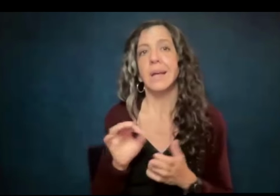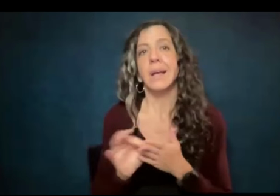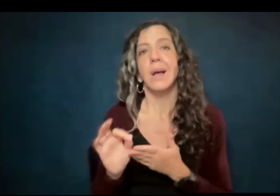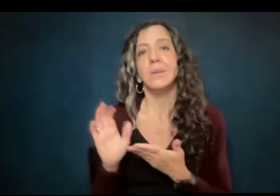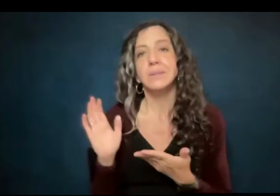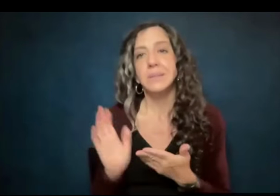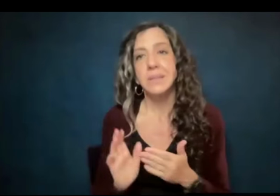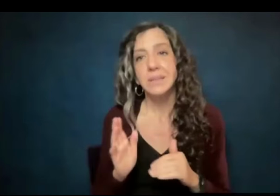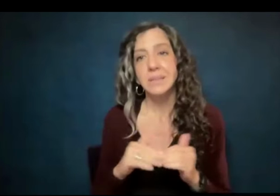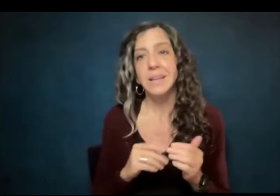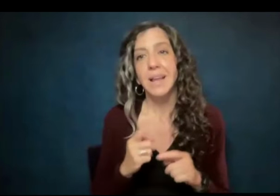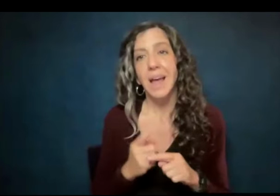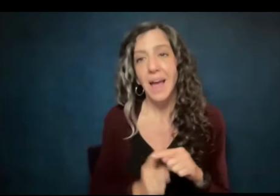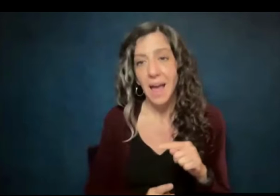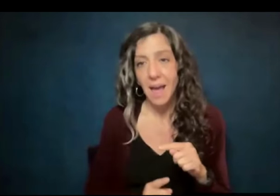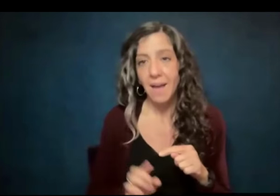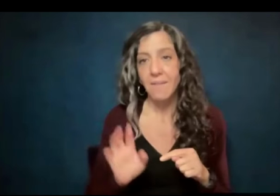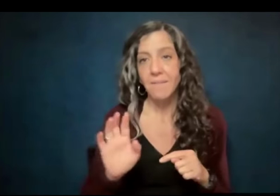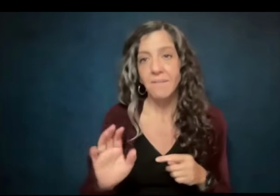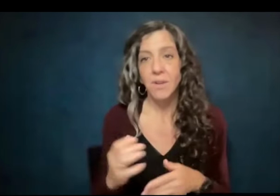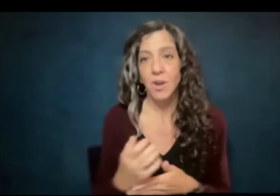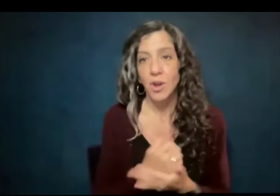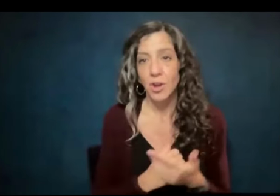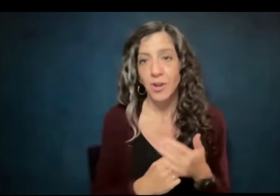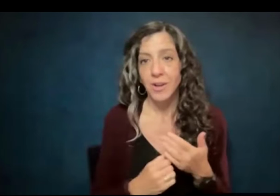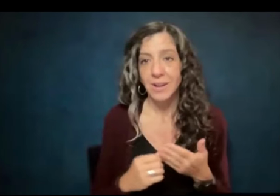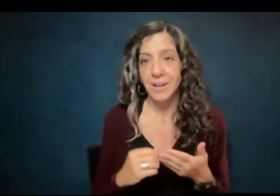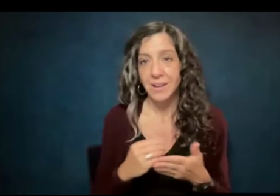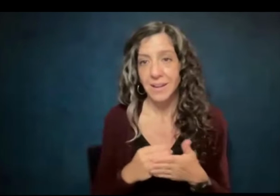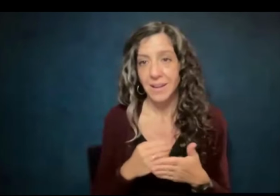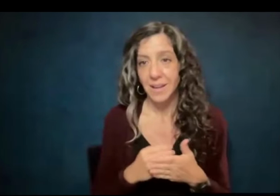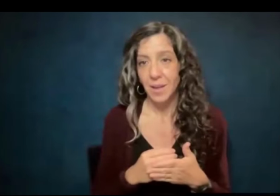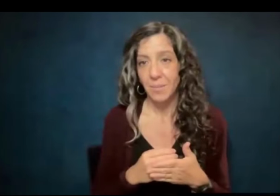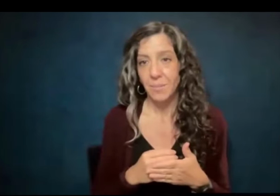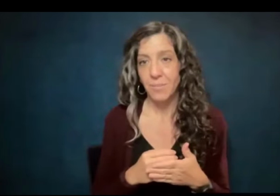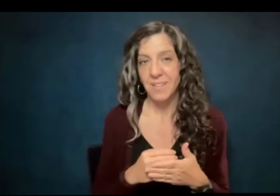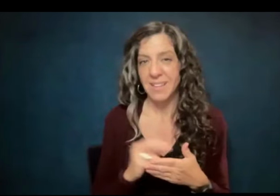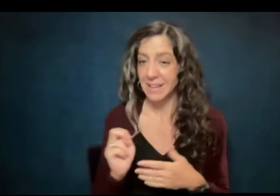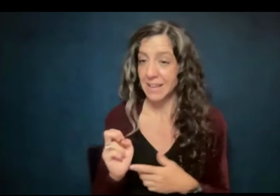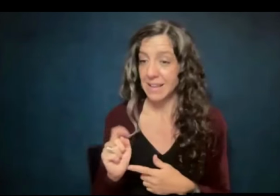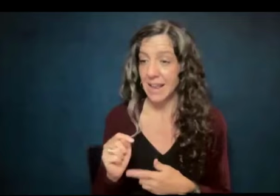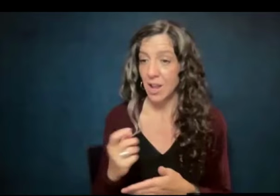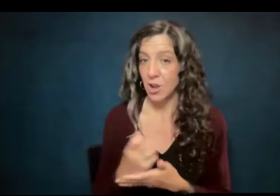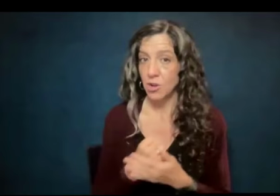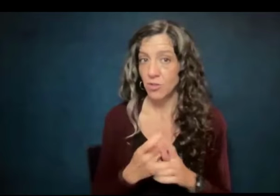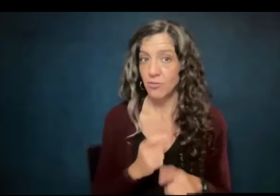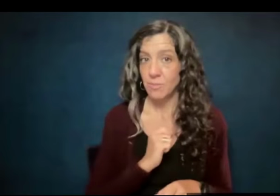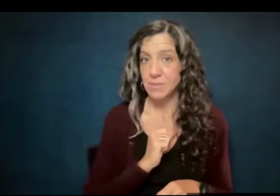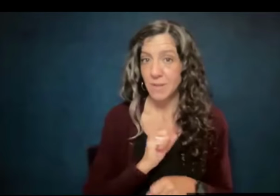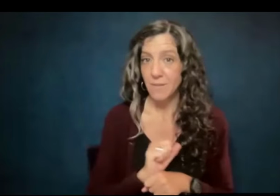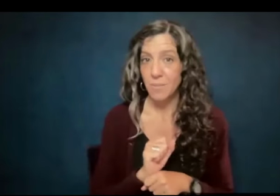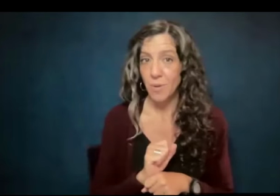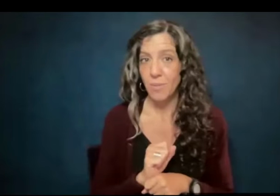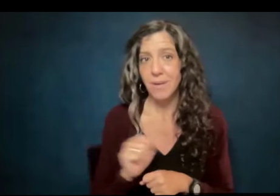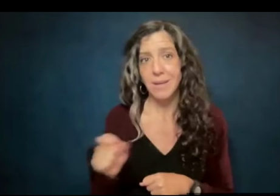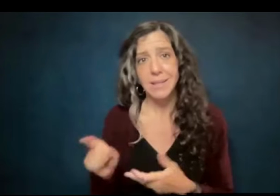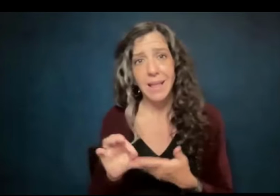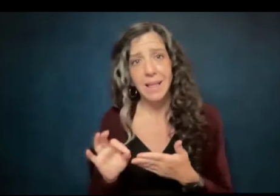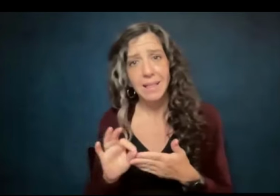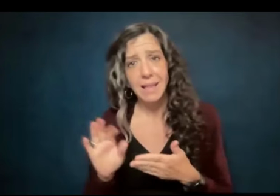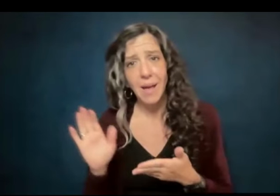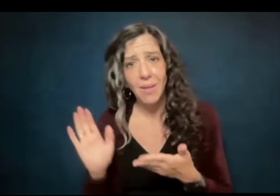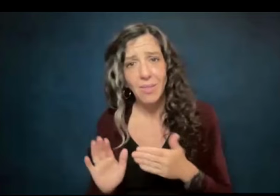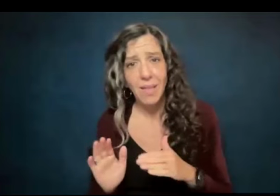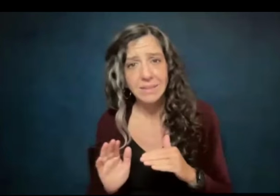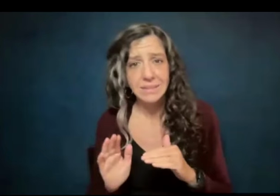less than half of your earned income, that net earnings from self-employment, they're going to count less than